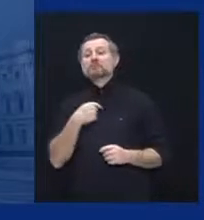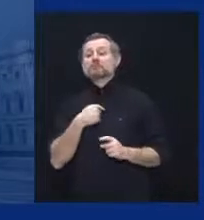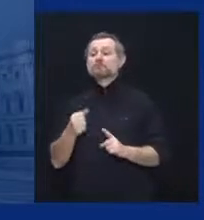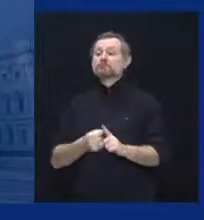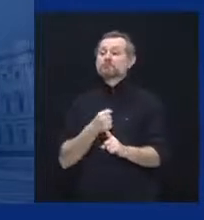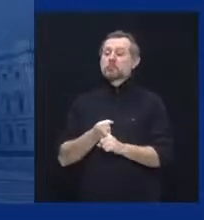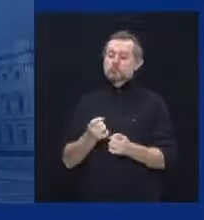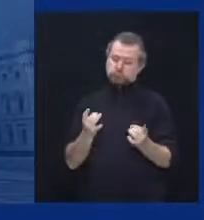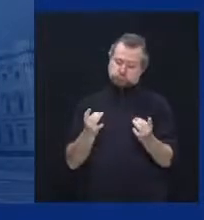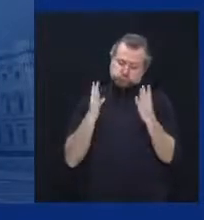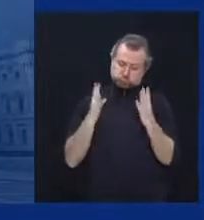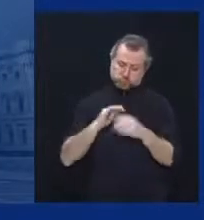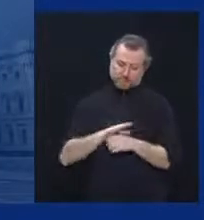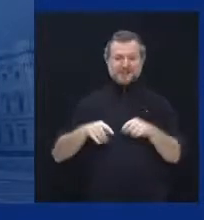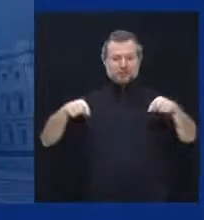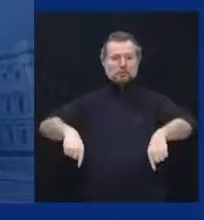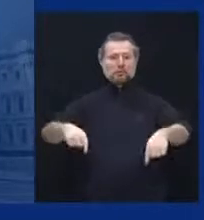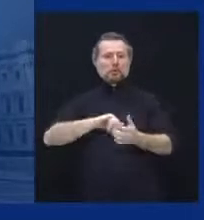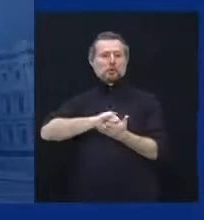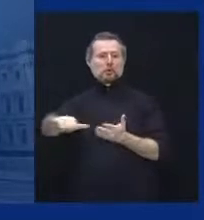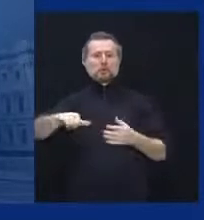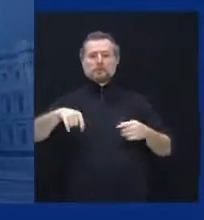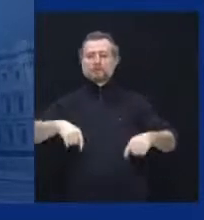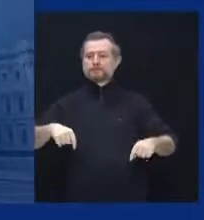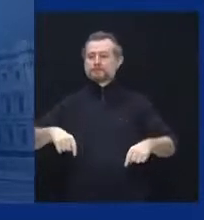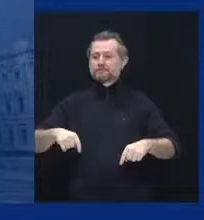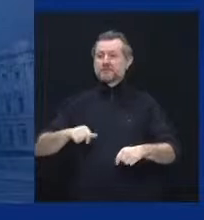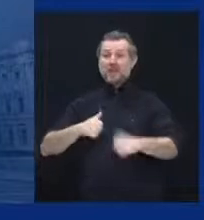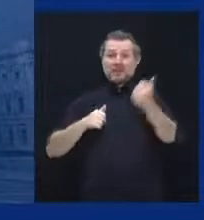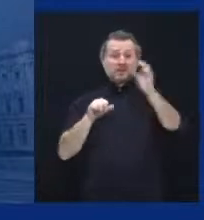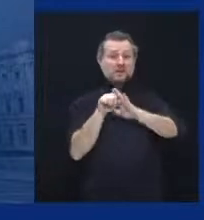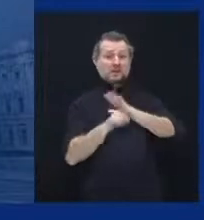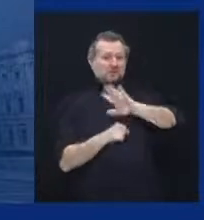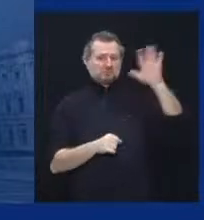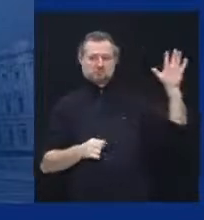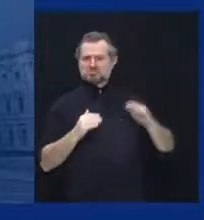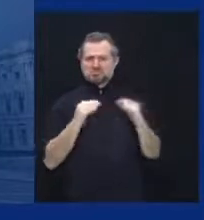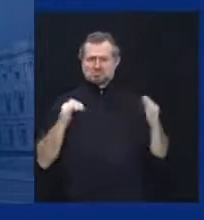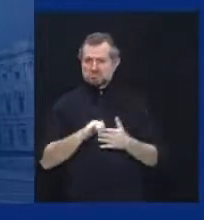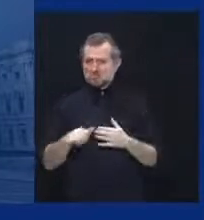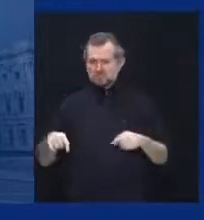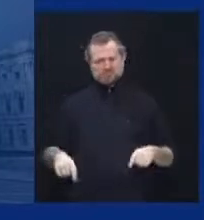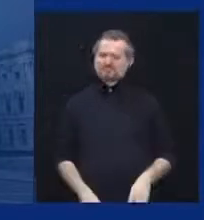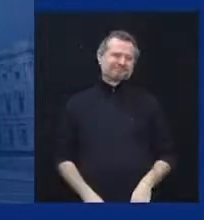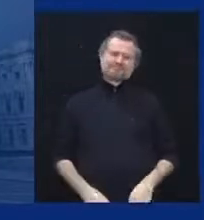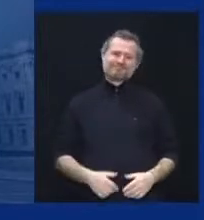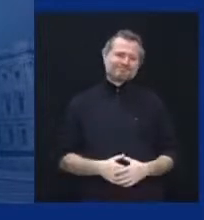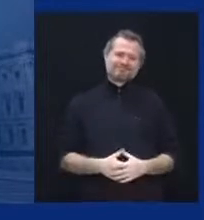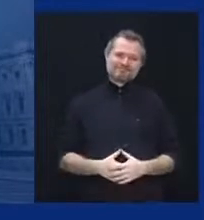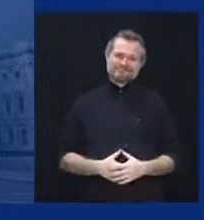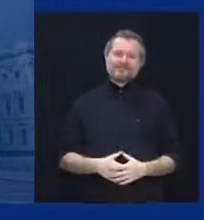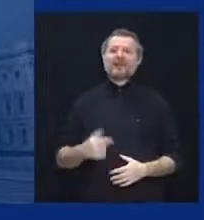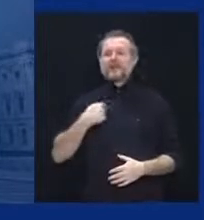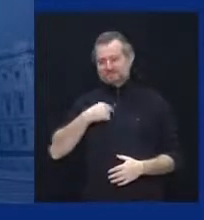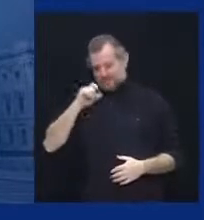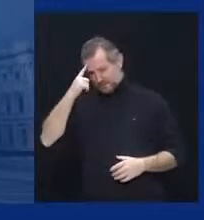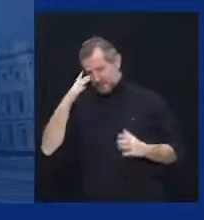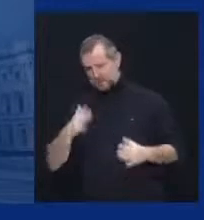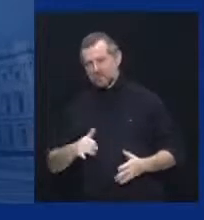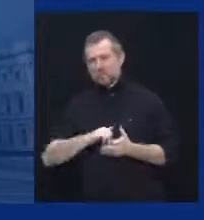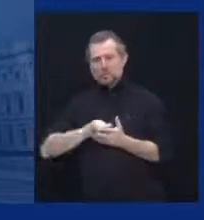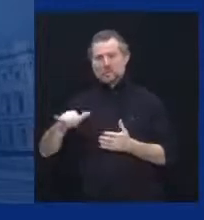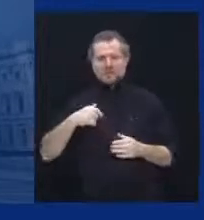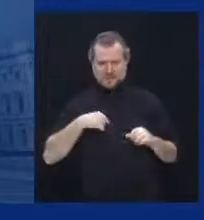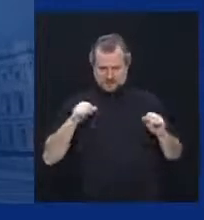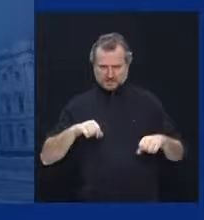State had a different problem with COVID than any other state. That is a fact. Yes, I am the New York governor. And yes, I fight for the